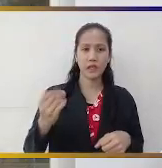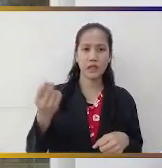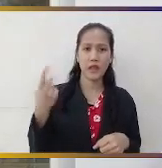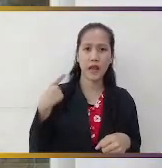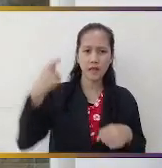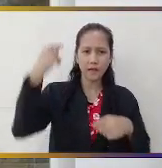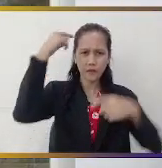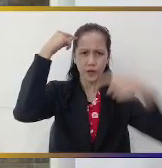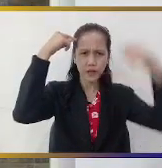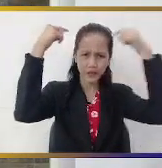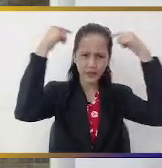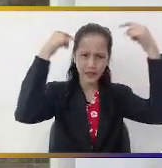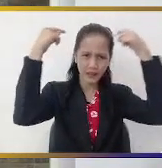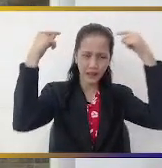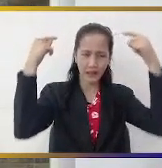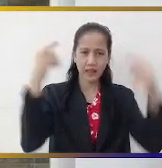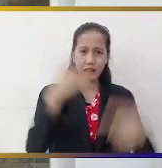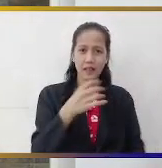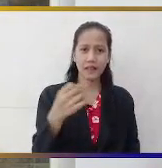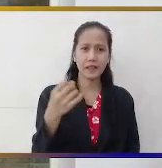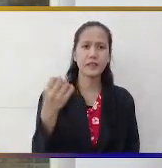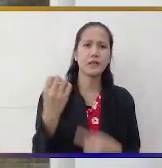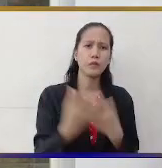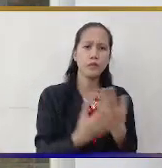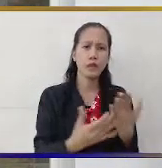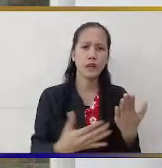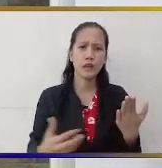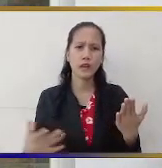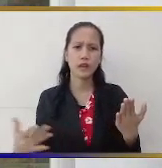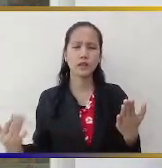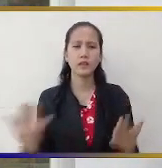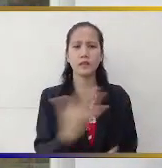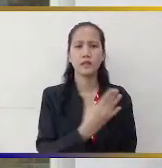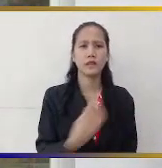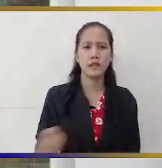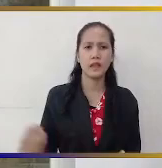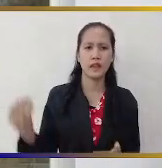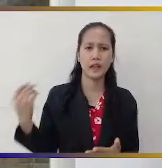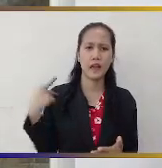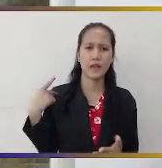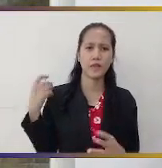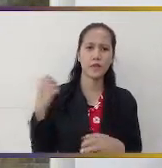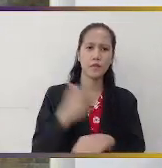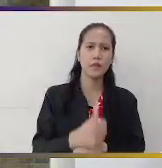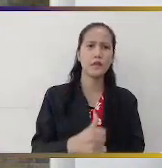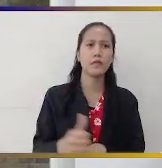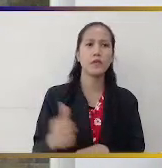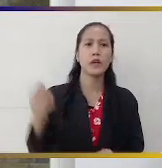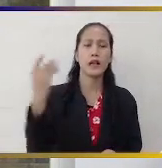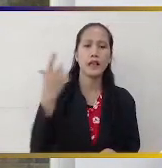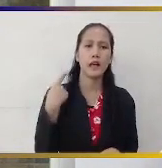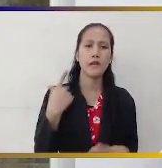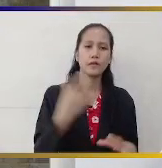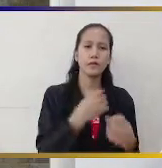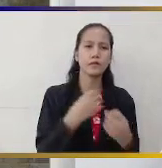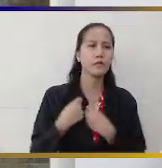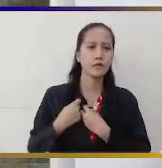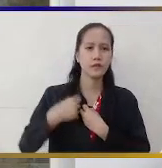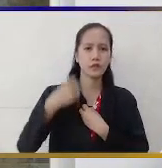the flesh was coming off. Then spikes drawn into his hands and feet, and then thrown into a